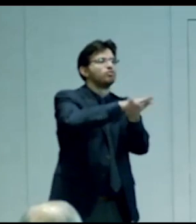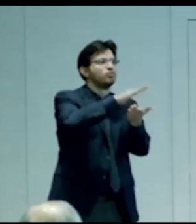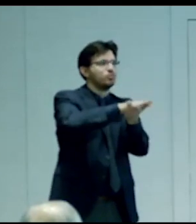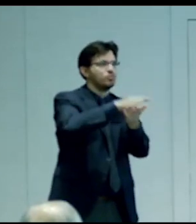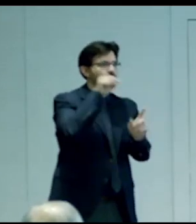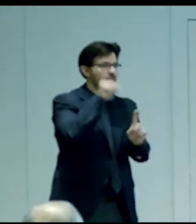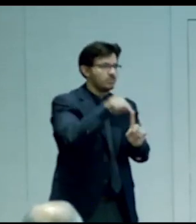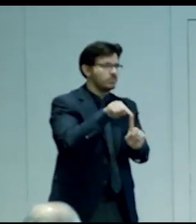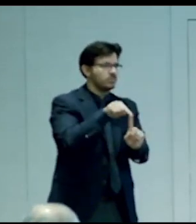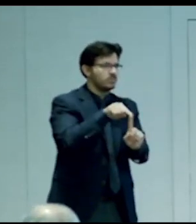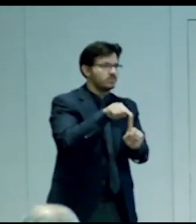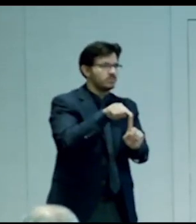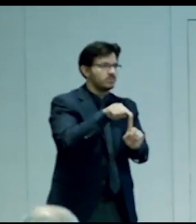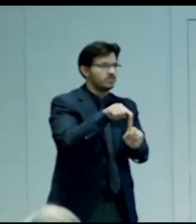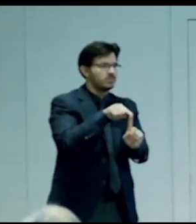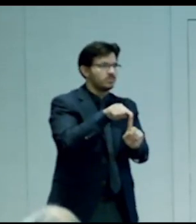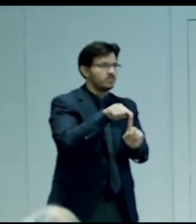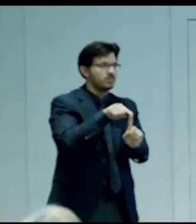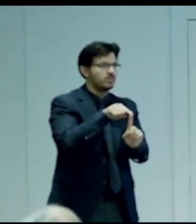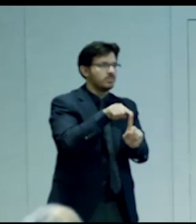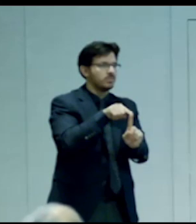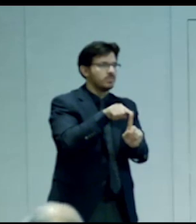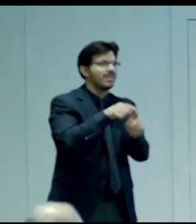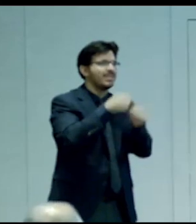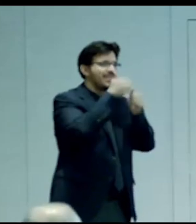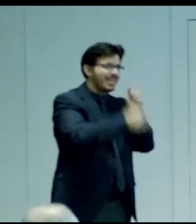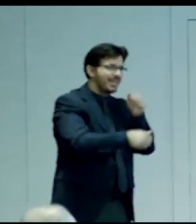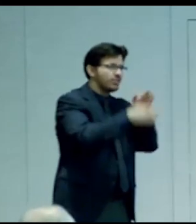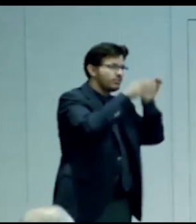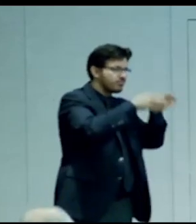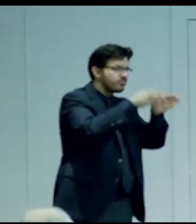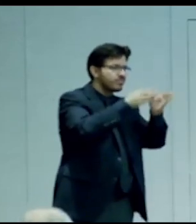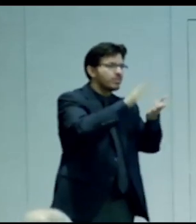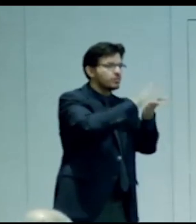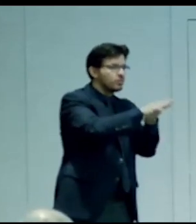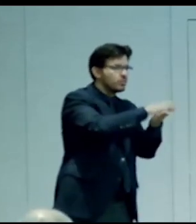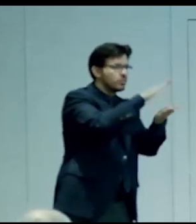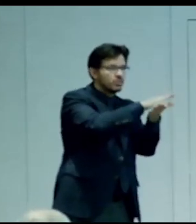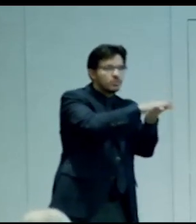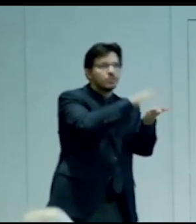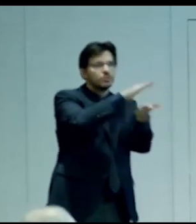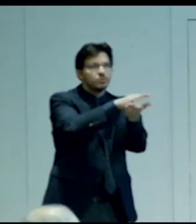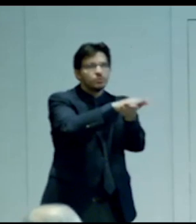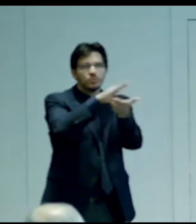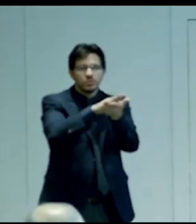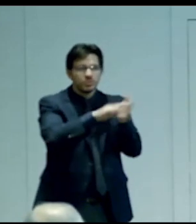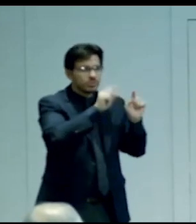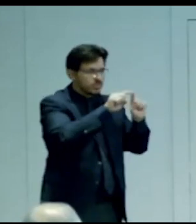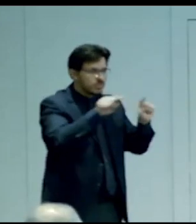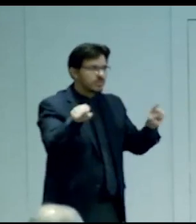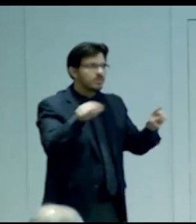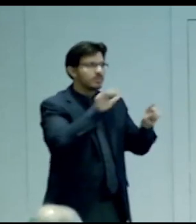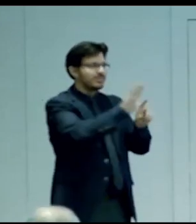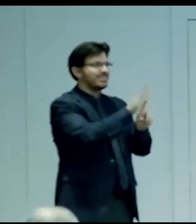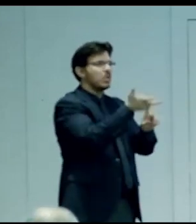this. In other words, individual schools' own SES against its own distribution was